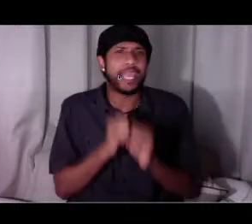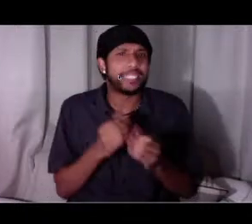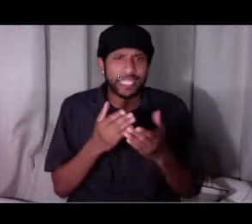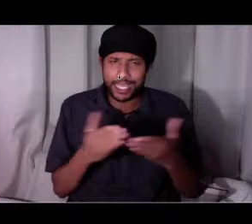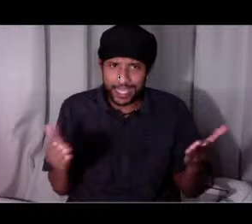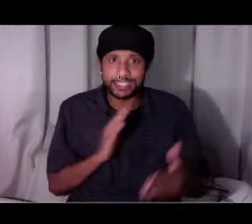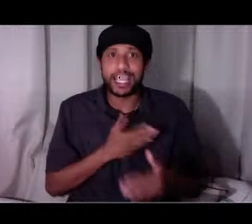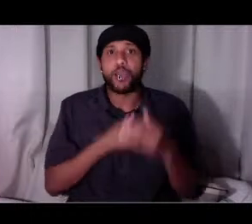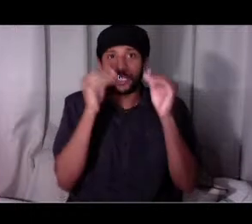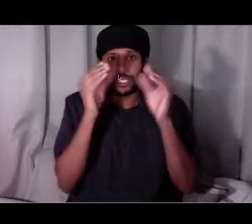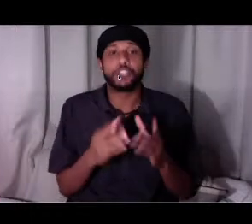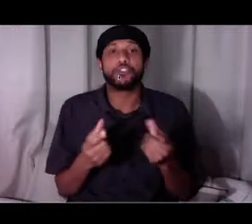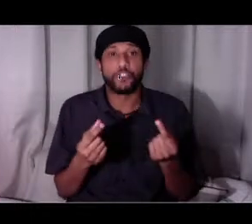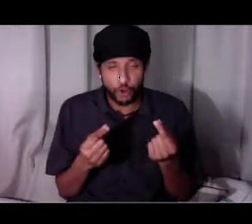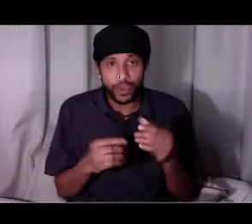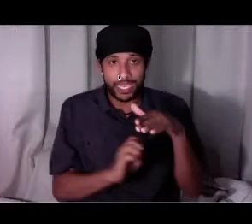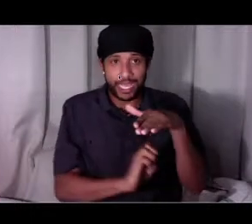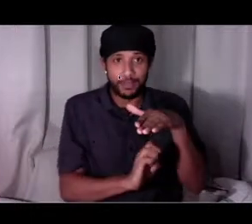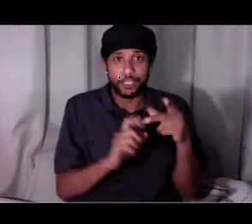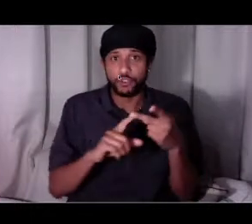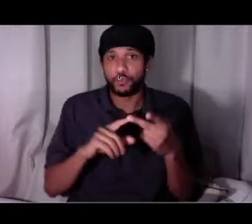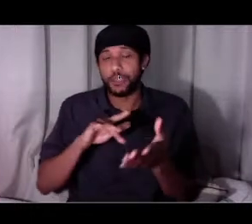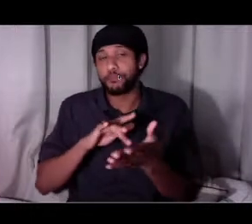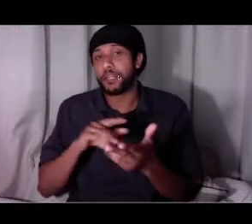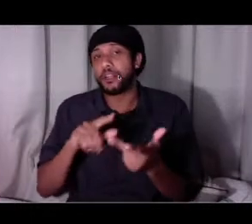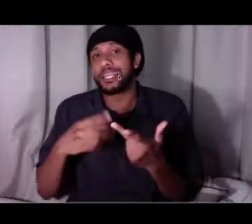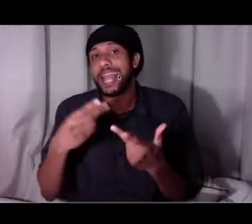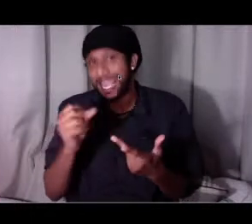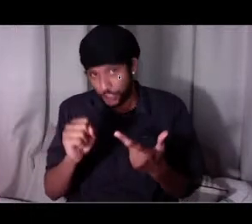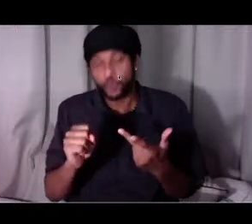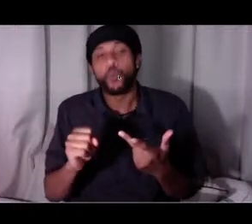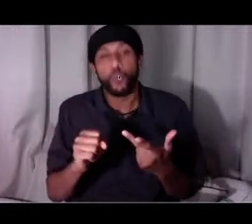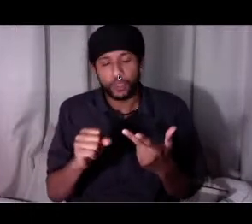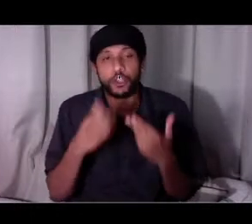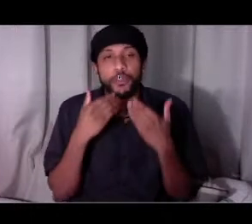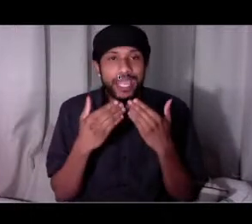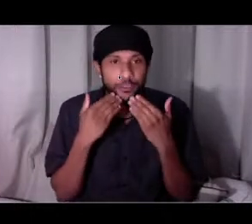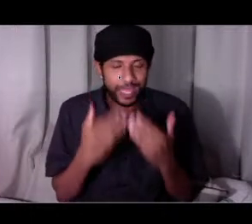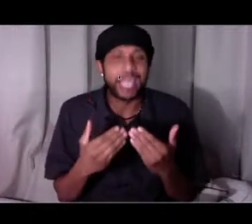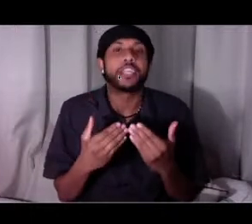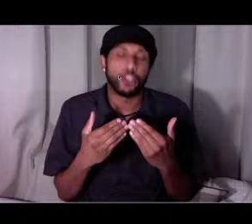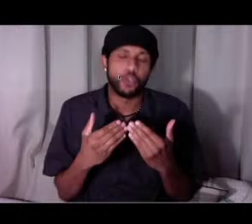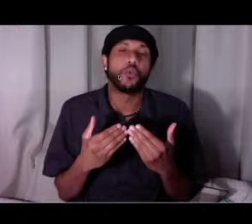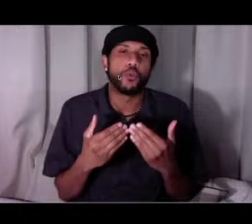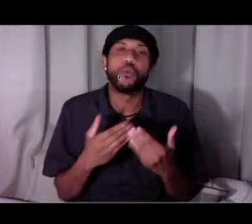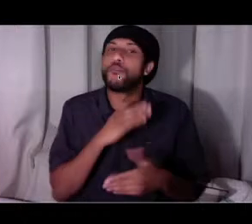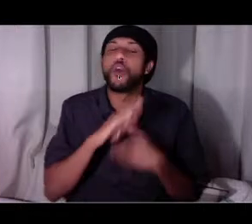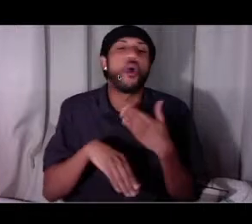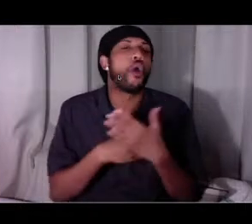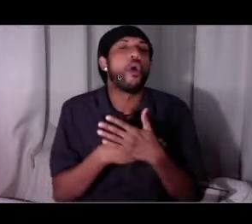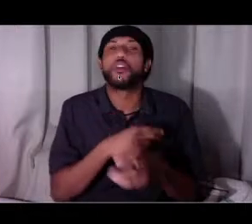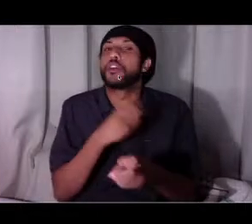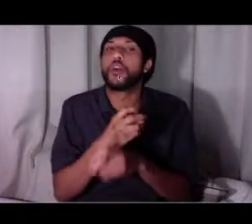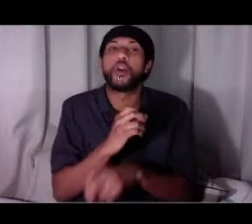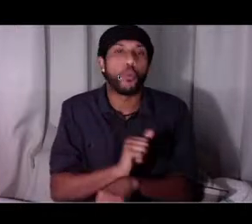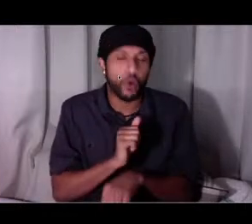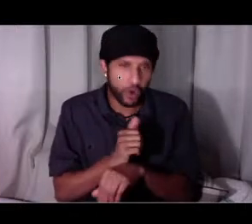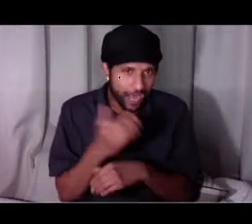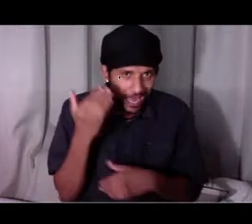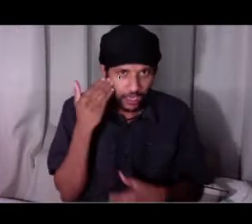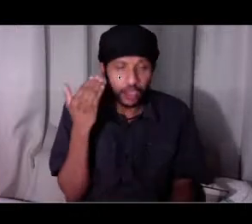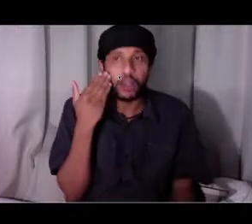teachers are doing in ele middle and high school so thank you thank you for the bottom of my heart for all your hard work I know